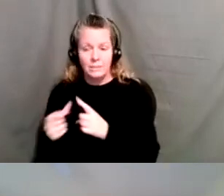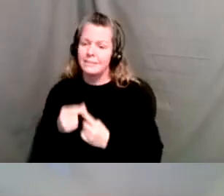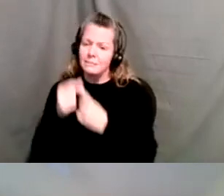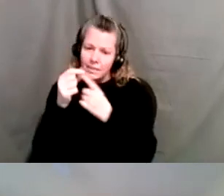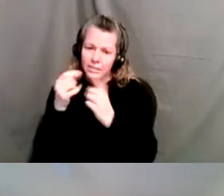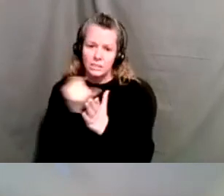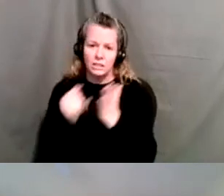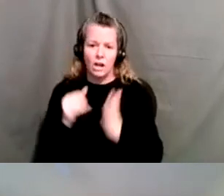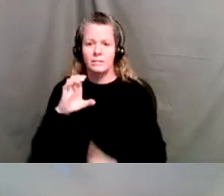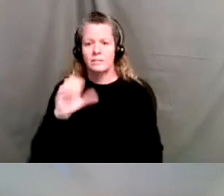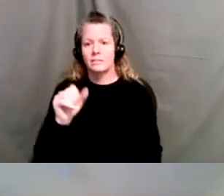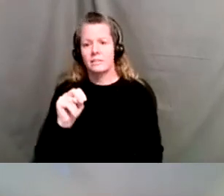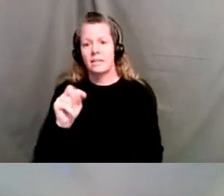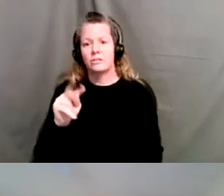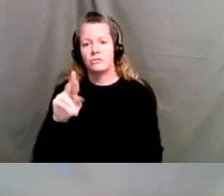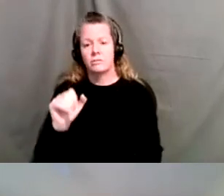where we're talking about works of art.